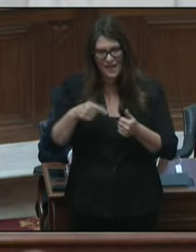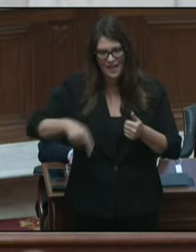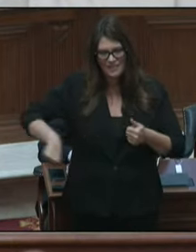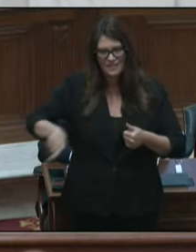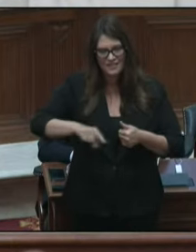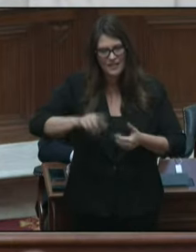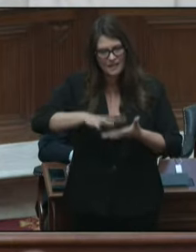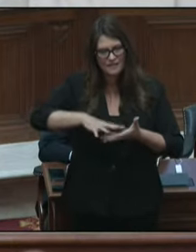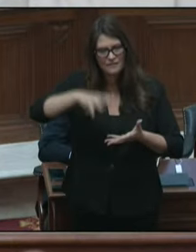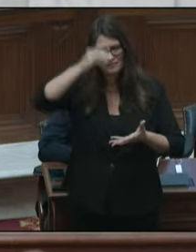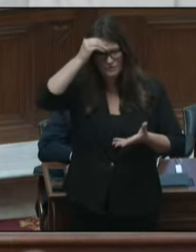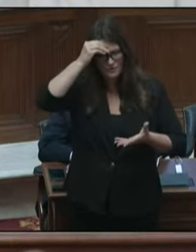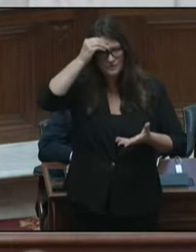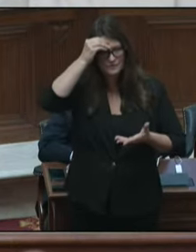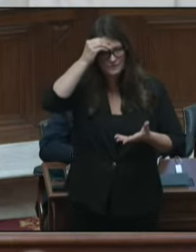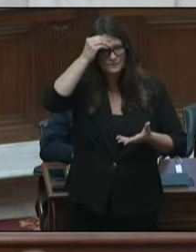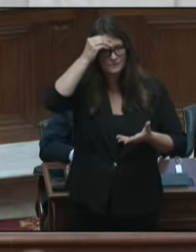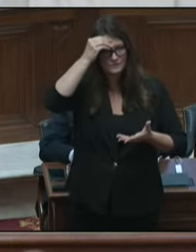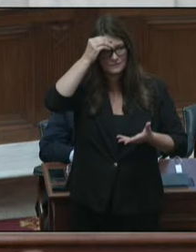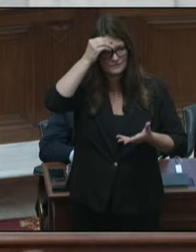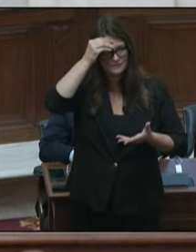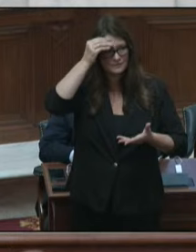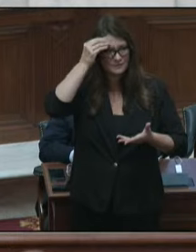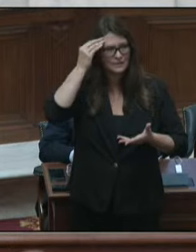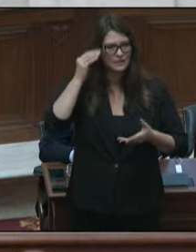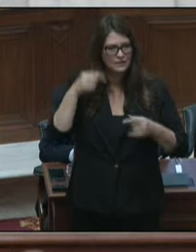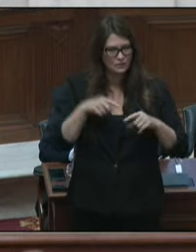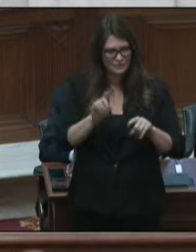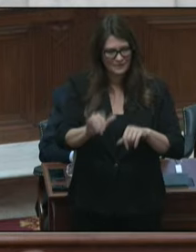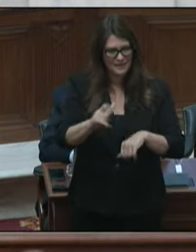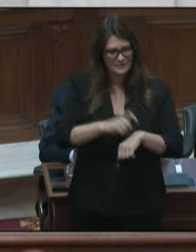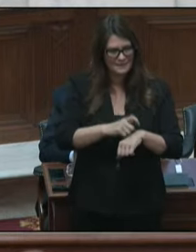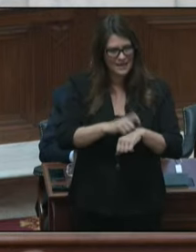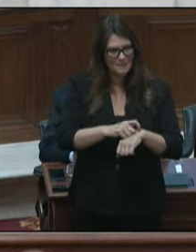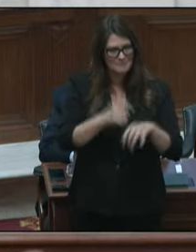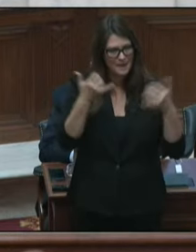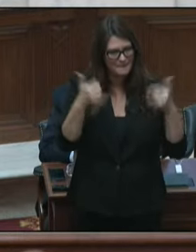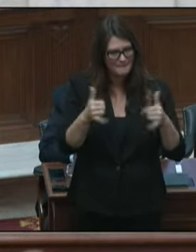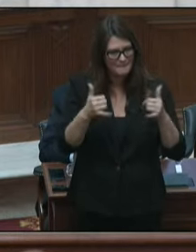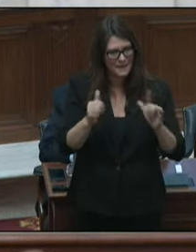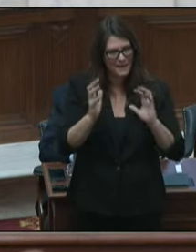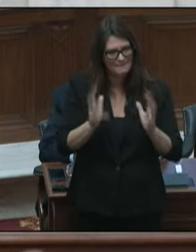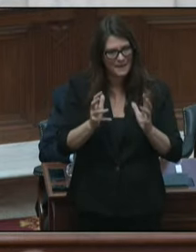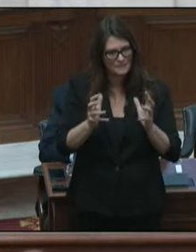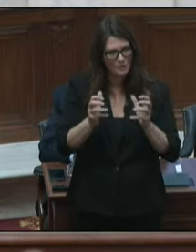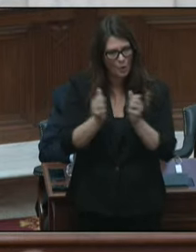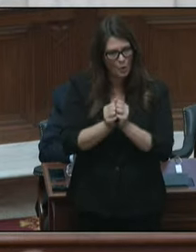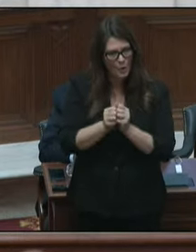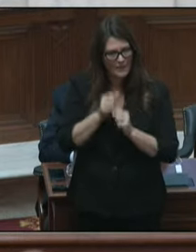lessons we learned while playing basketball for you